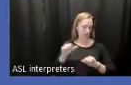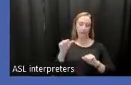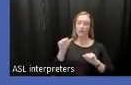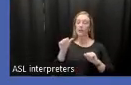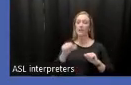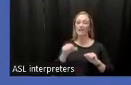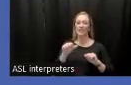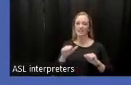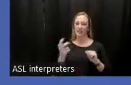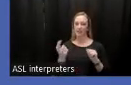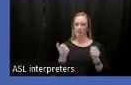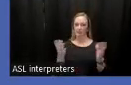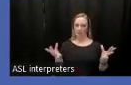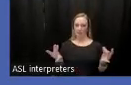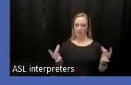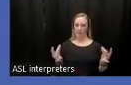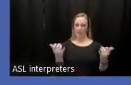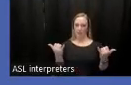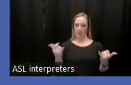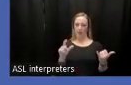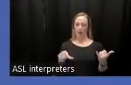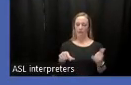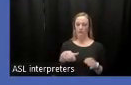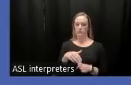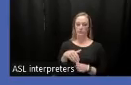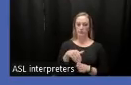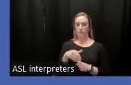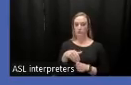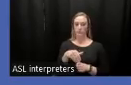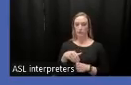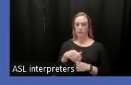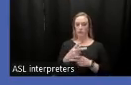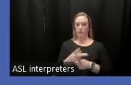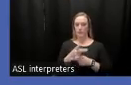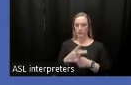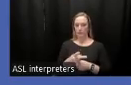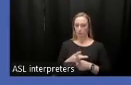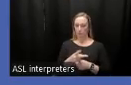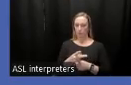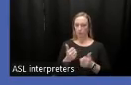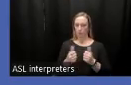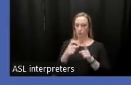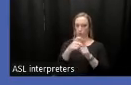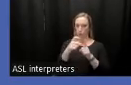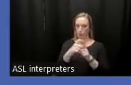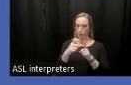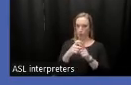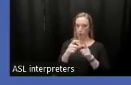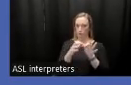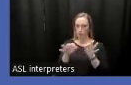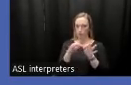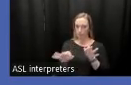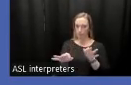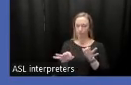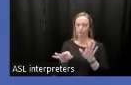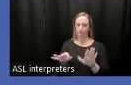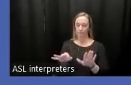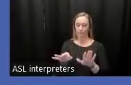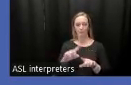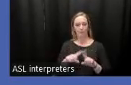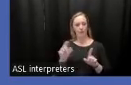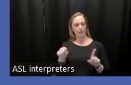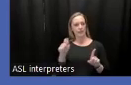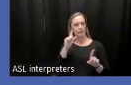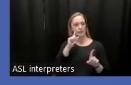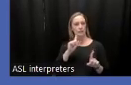subject right now. I think you have to toe the line a little bit on the word usage. But yeah, I think it's